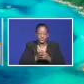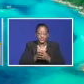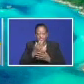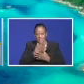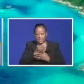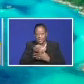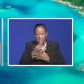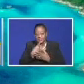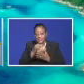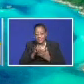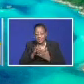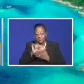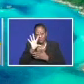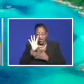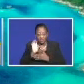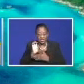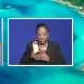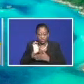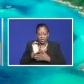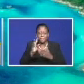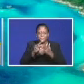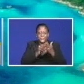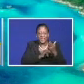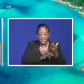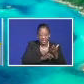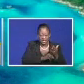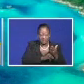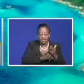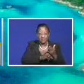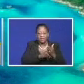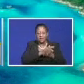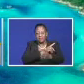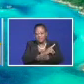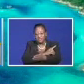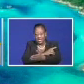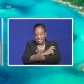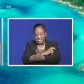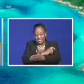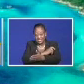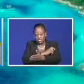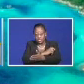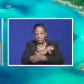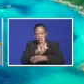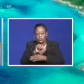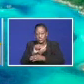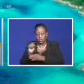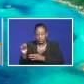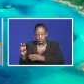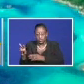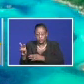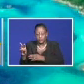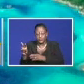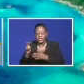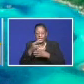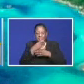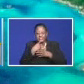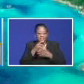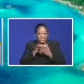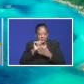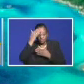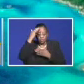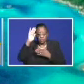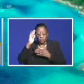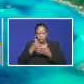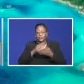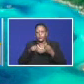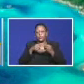plans to distribute some 500 million doses of the Pfizer vaccine to the global community into 2022, but Wells could not confirm if the